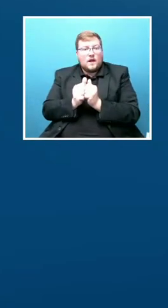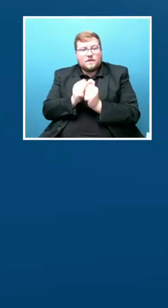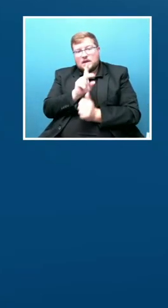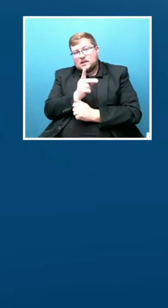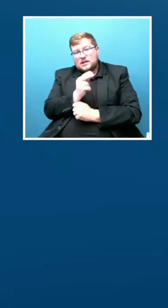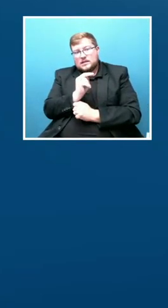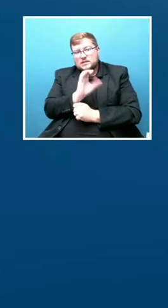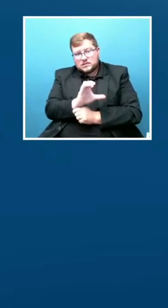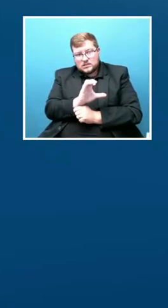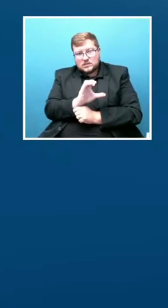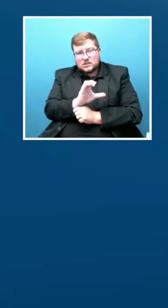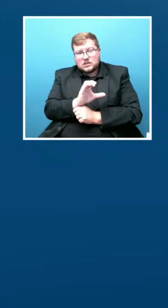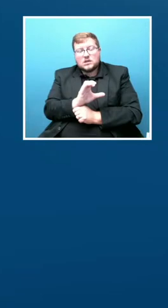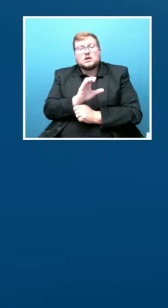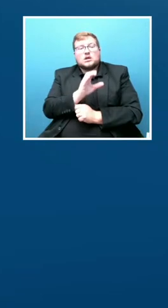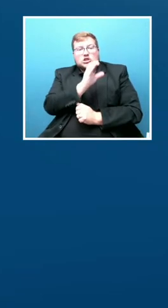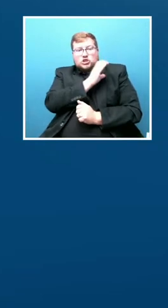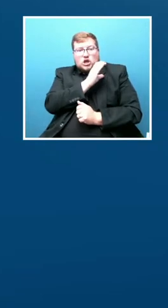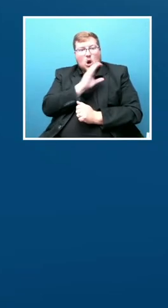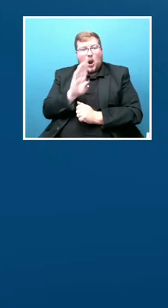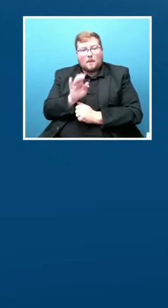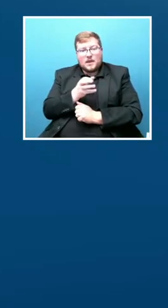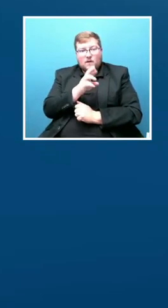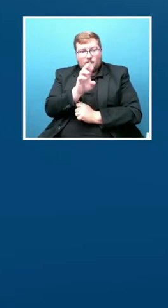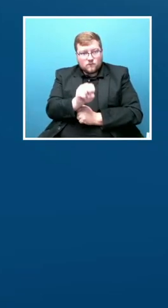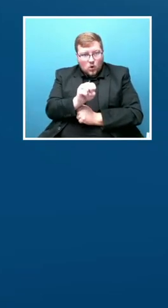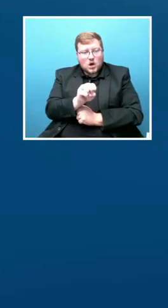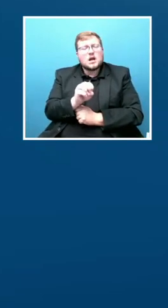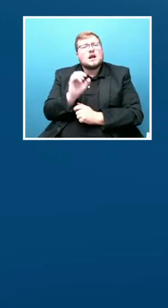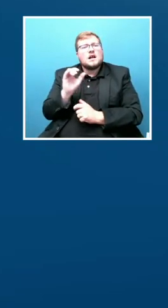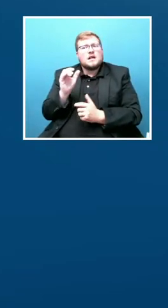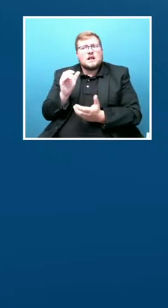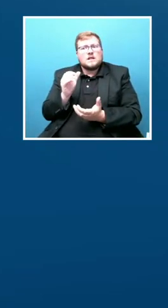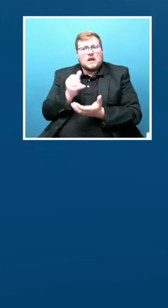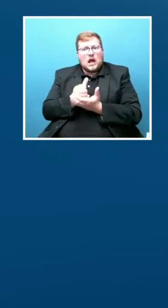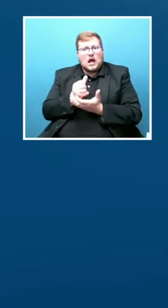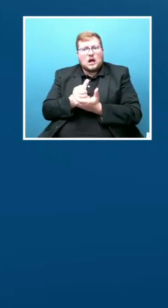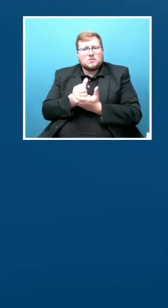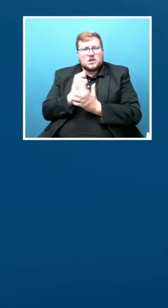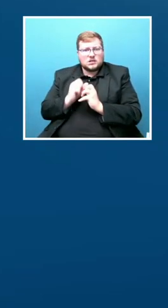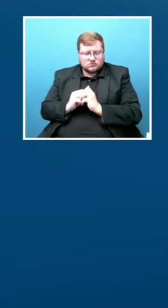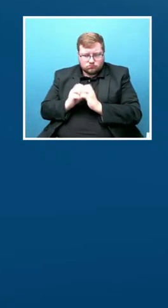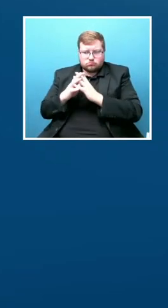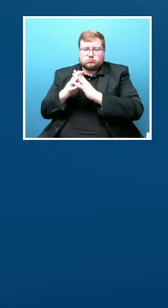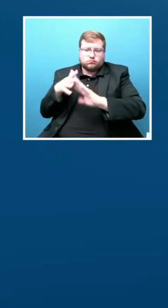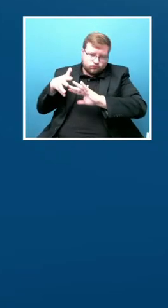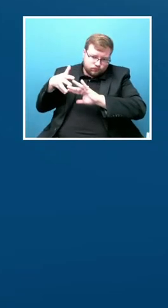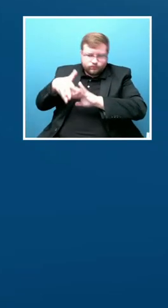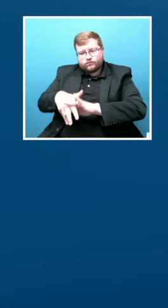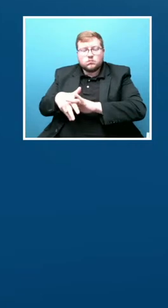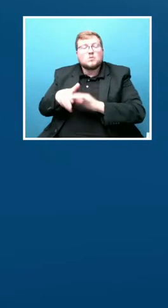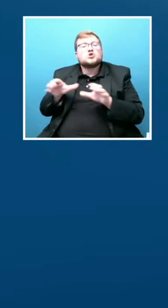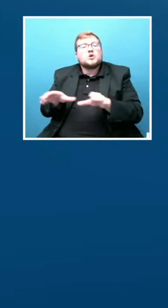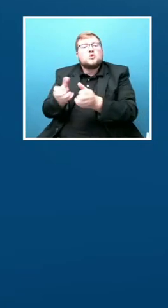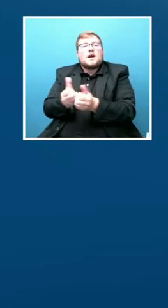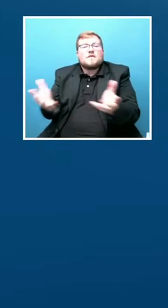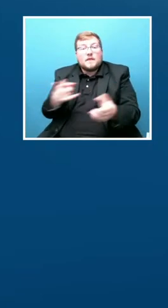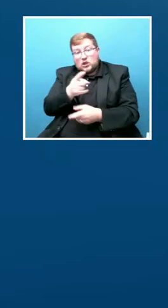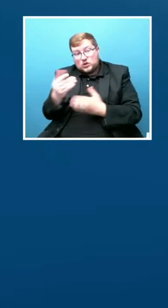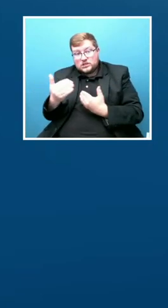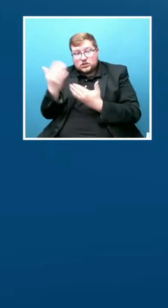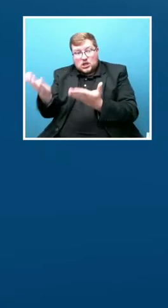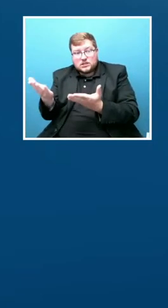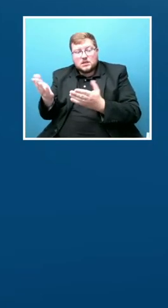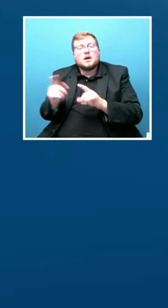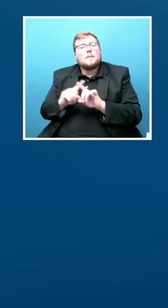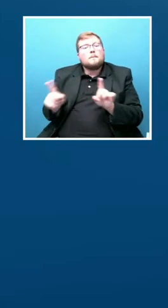Chair Biafor, that gives us some infrastructure so that we can do the things that you're suggesting. But